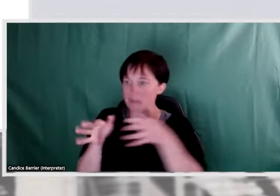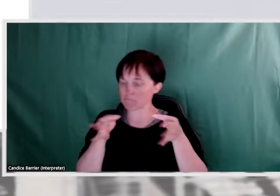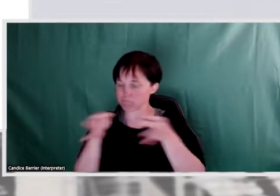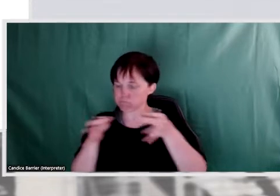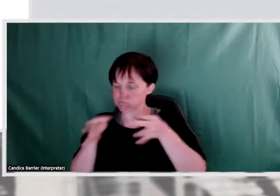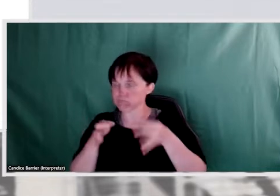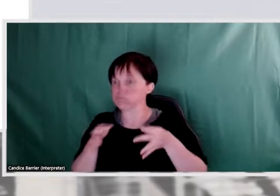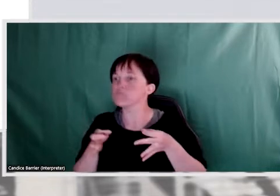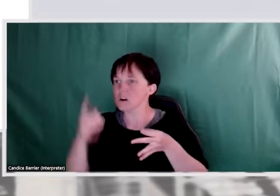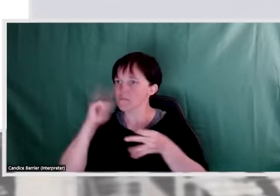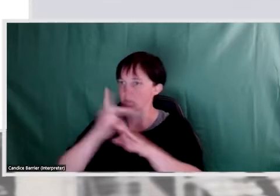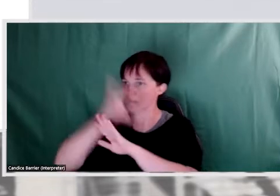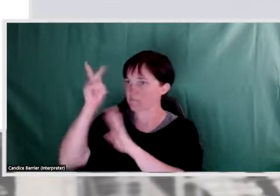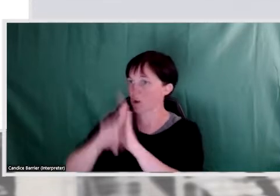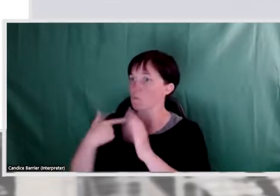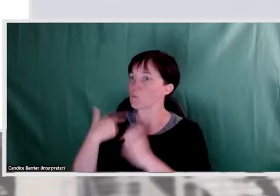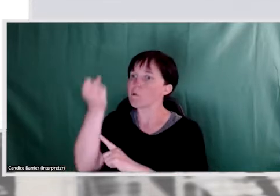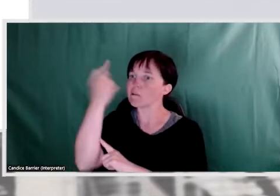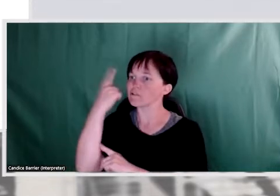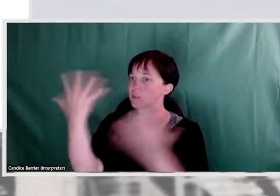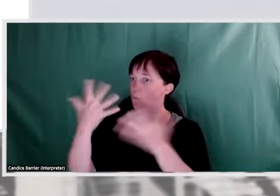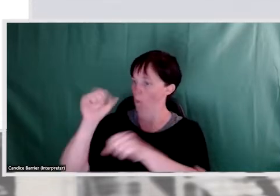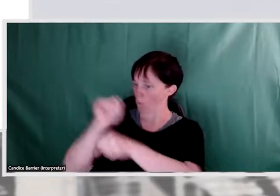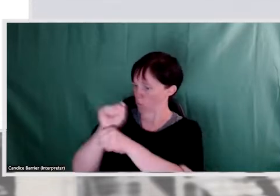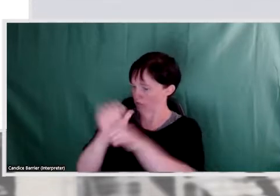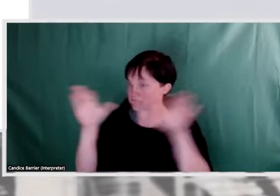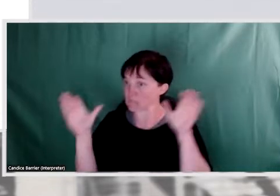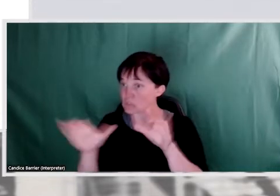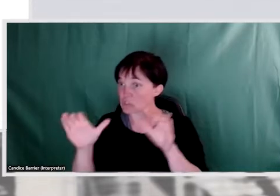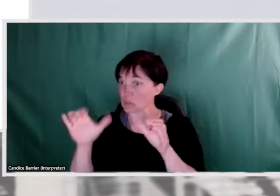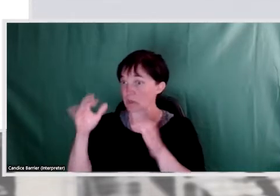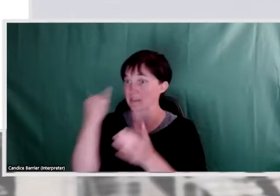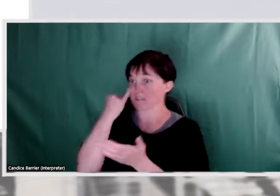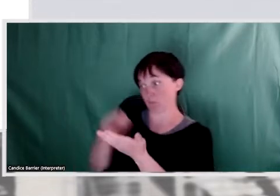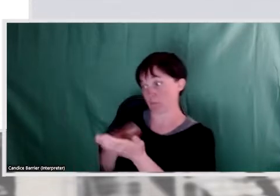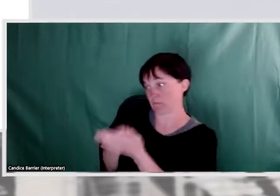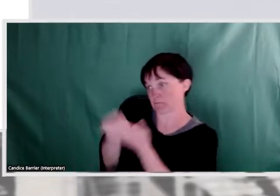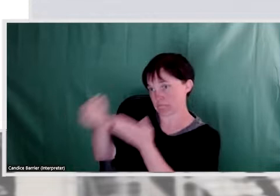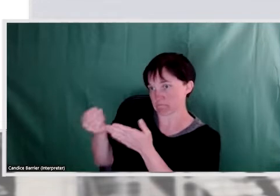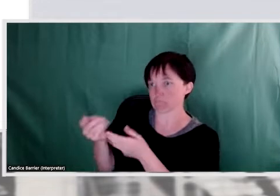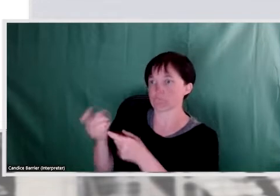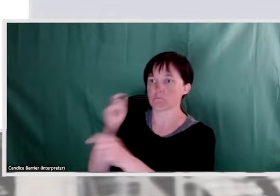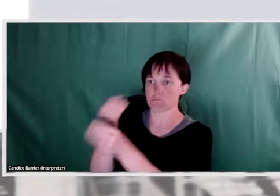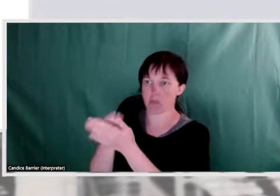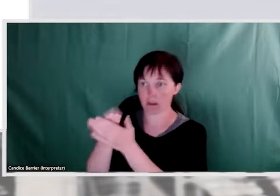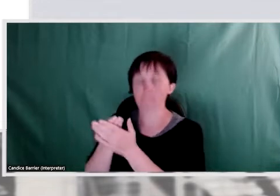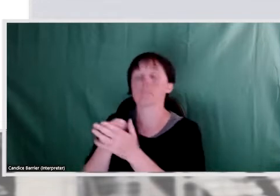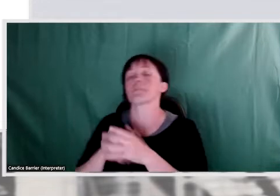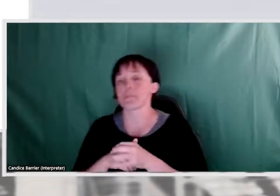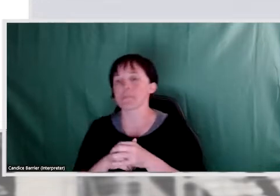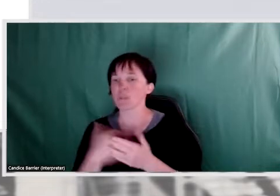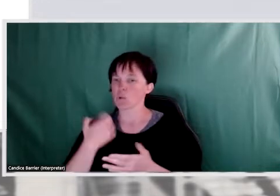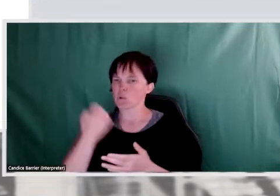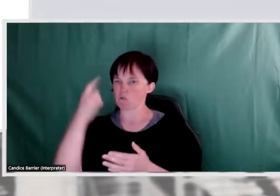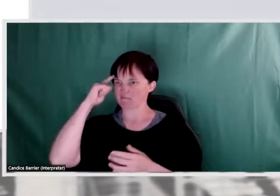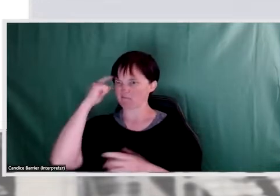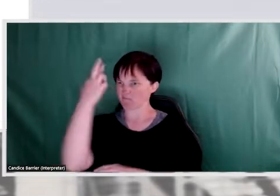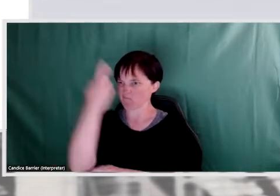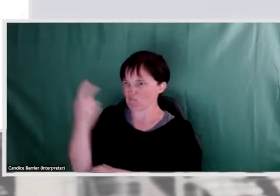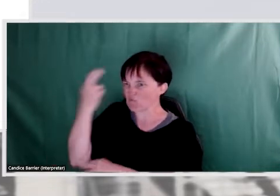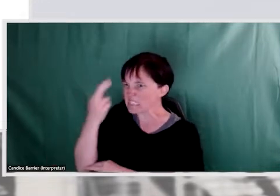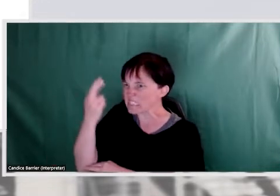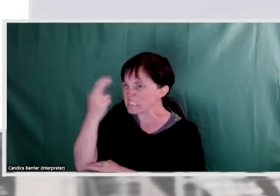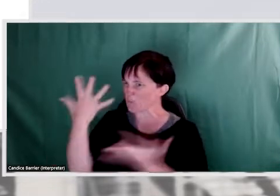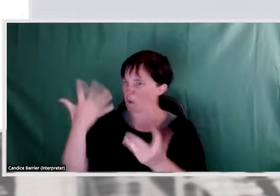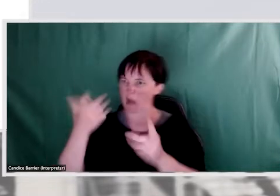project. We want to understand what work is going to be done if it's funded. Second, we want to ask for a project justification, specifically, what's the